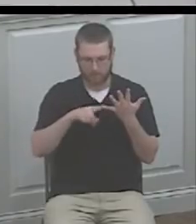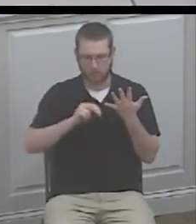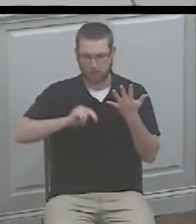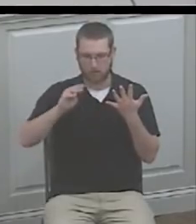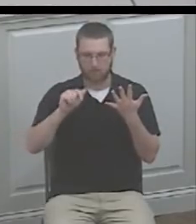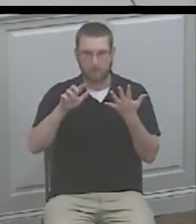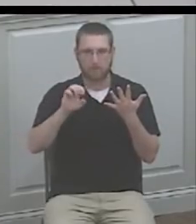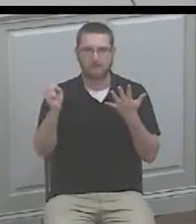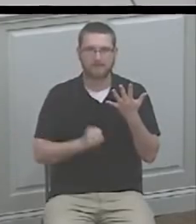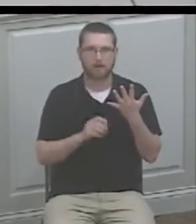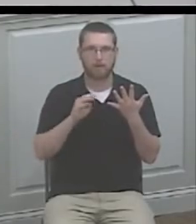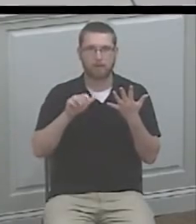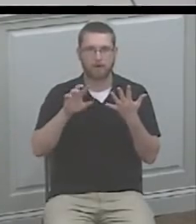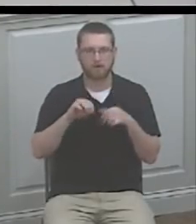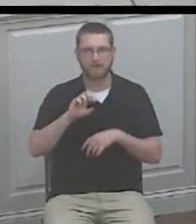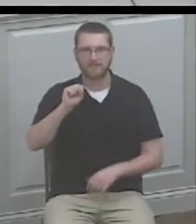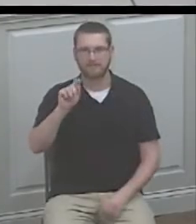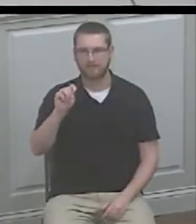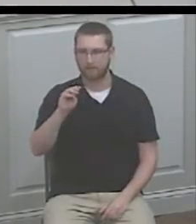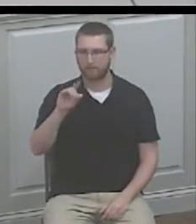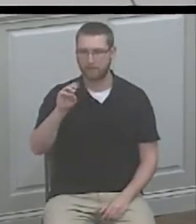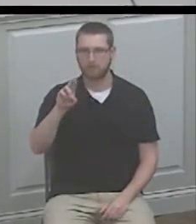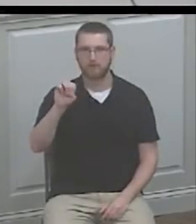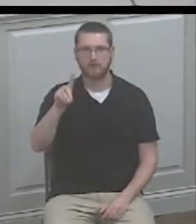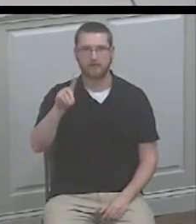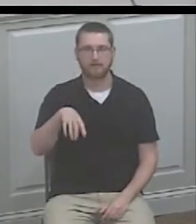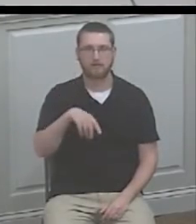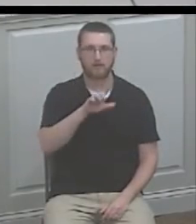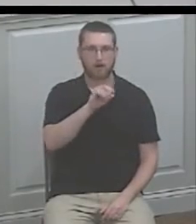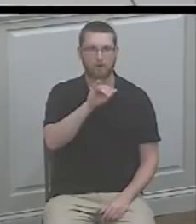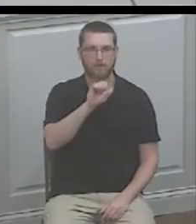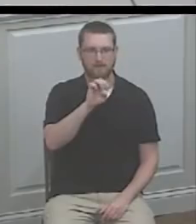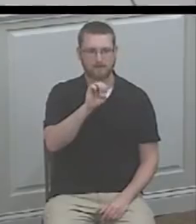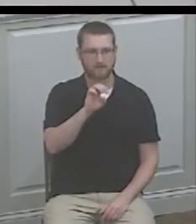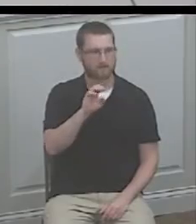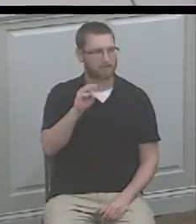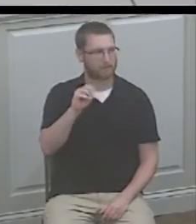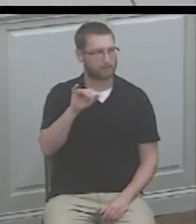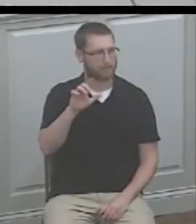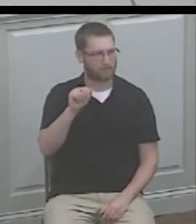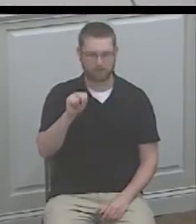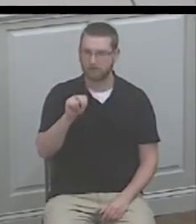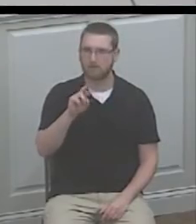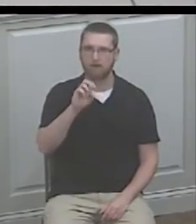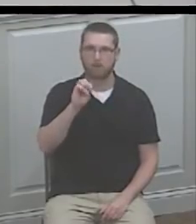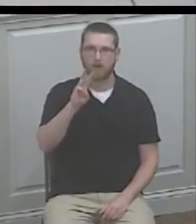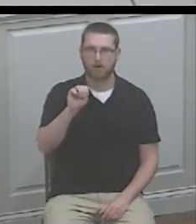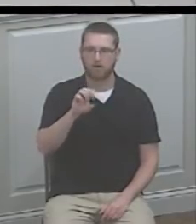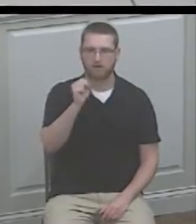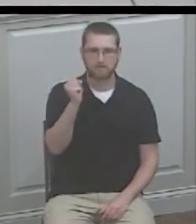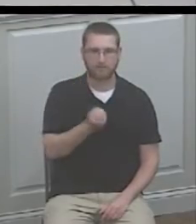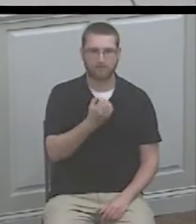Maple, South Maple, St. Mildred, Louise, McMillan, Rao, North Fifth, South